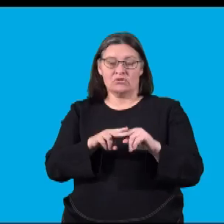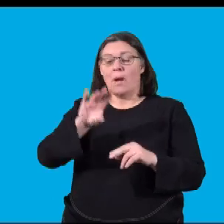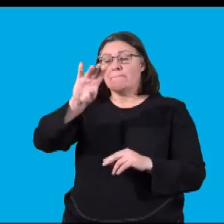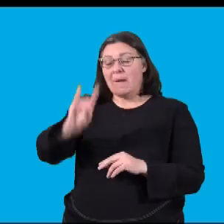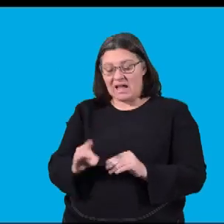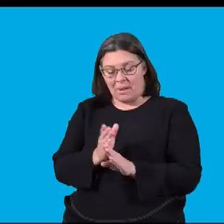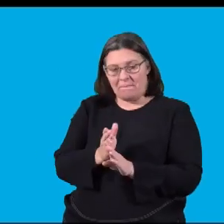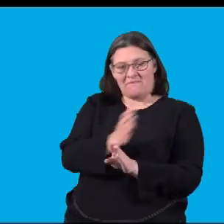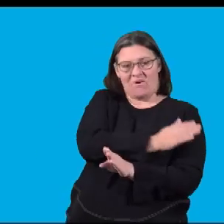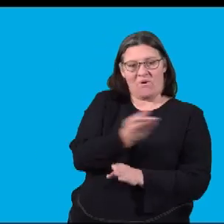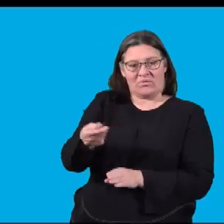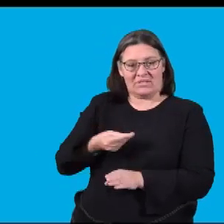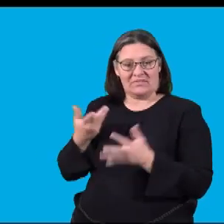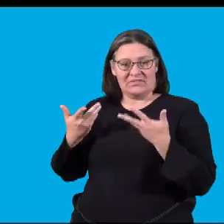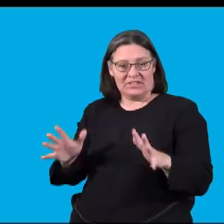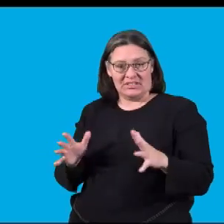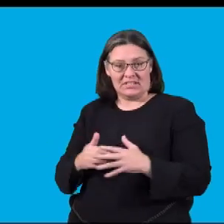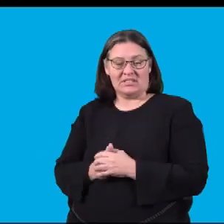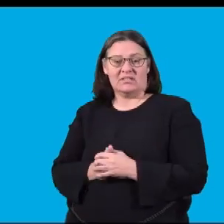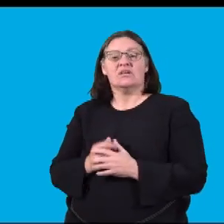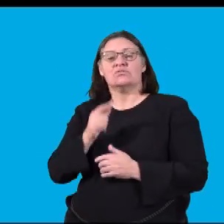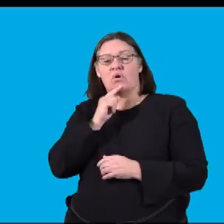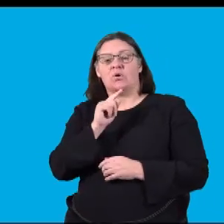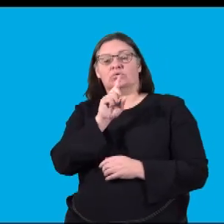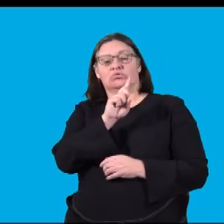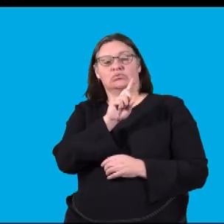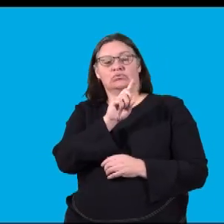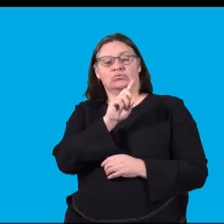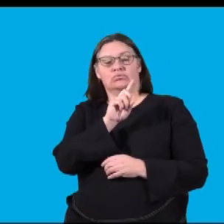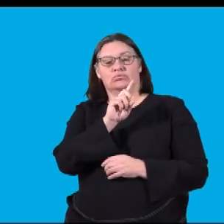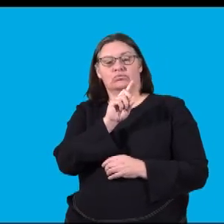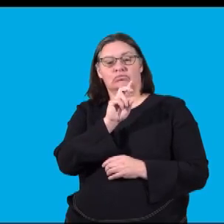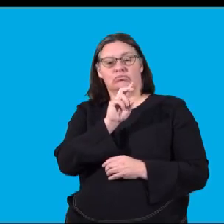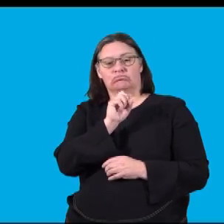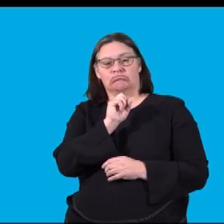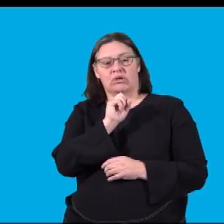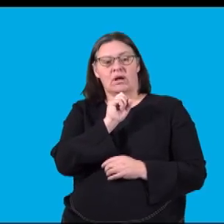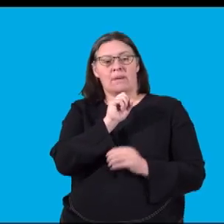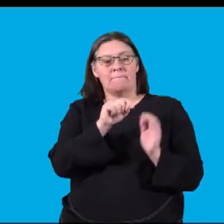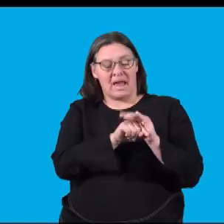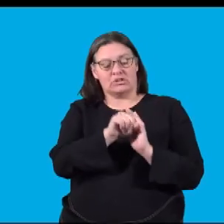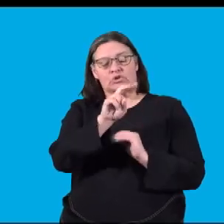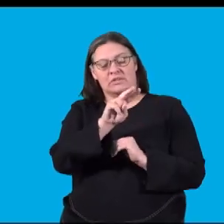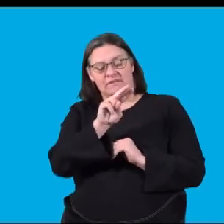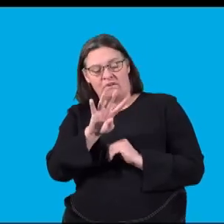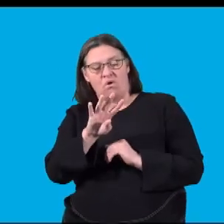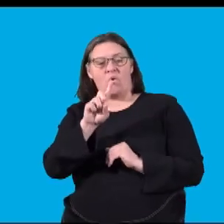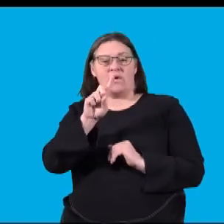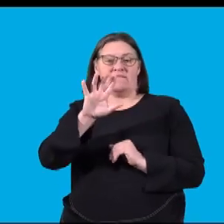March is received in advance. And the amount is 24,150. So I'll come here, then I'll say minus